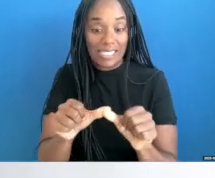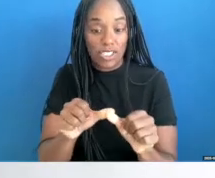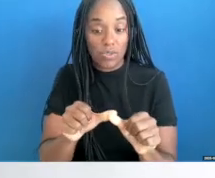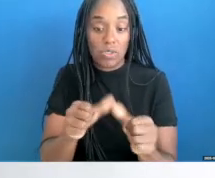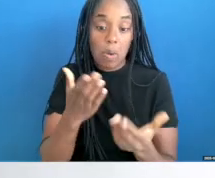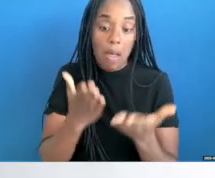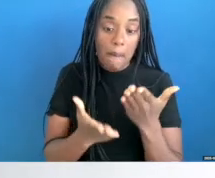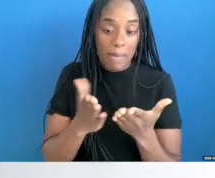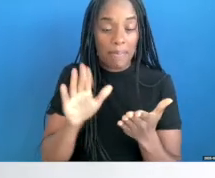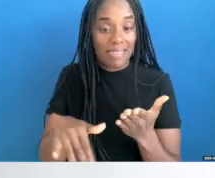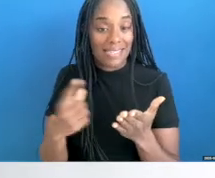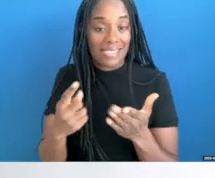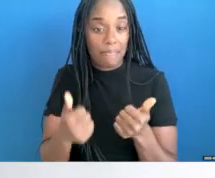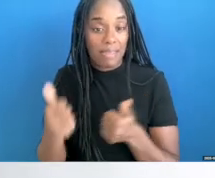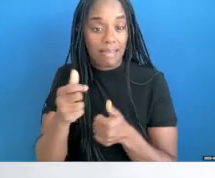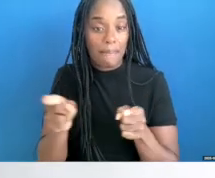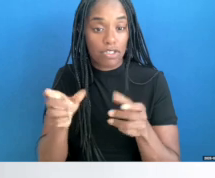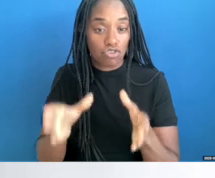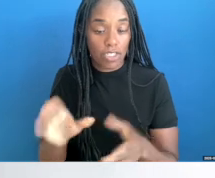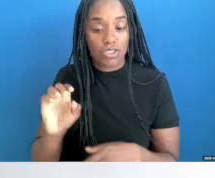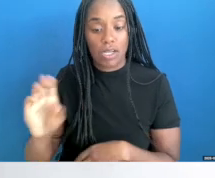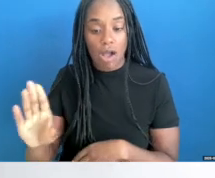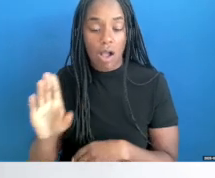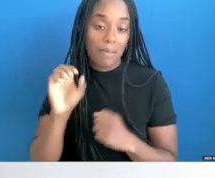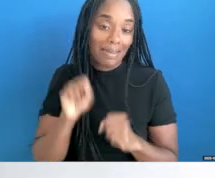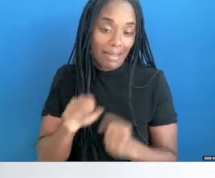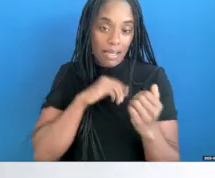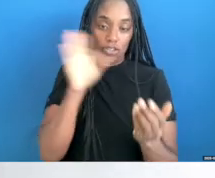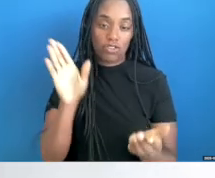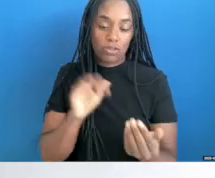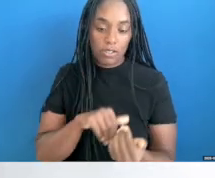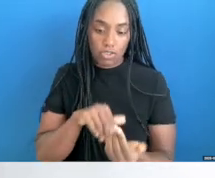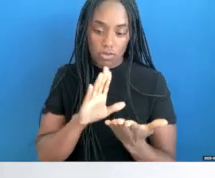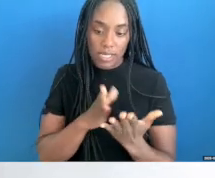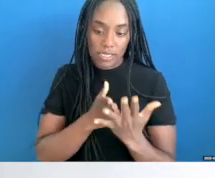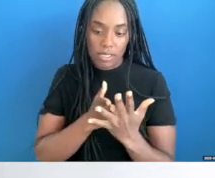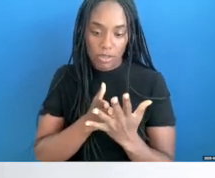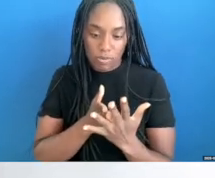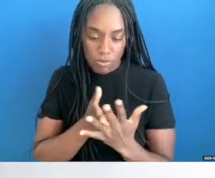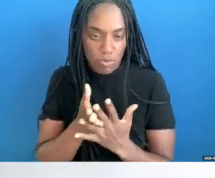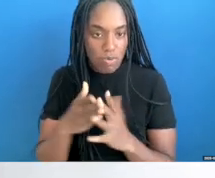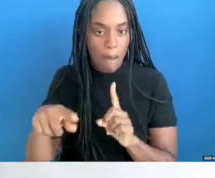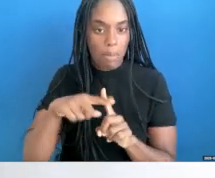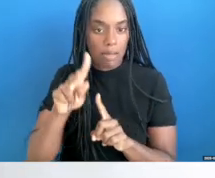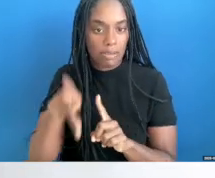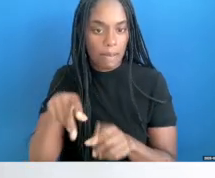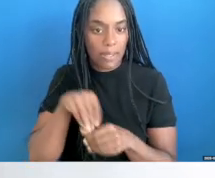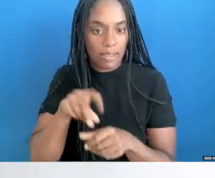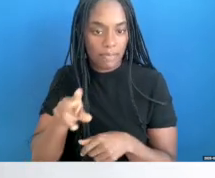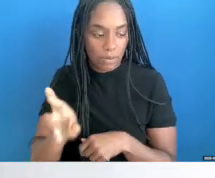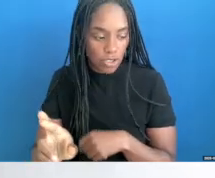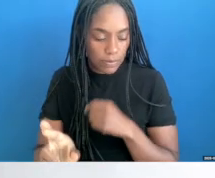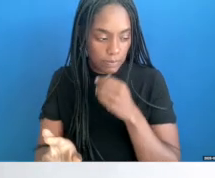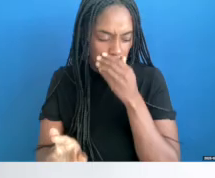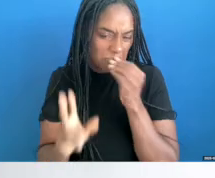CARB look to address through a further plus up in the HFIP voucher. And so